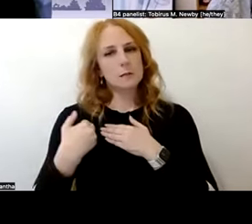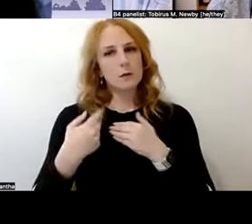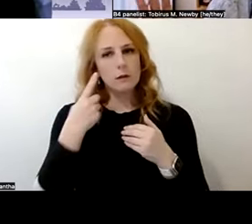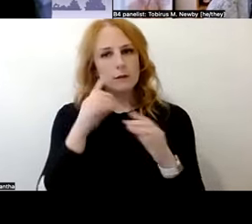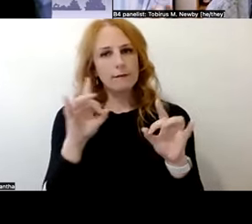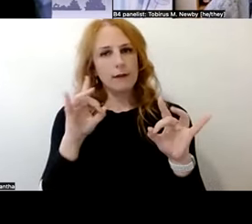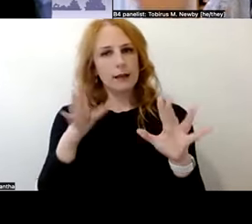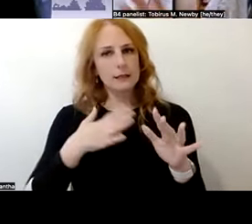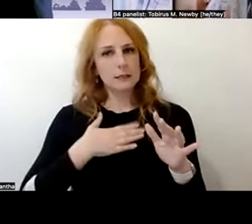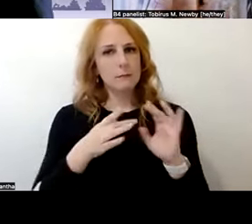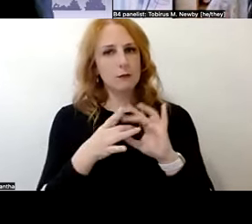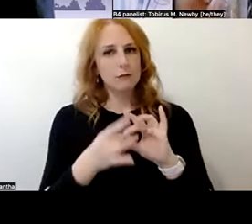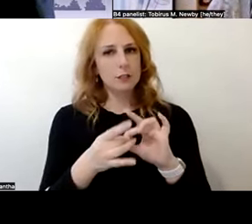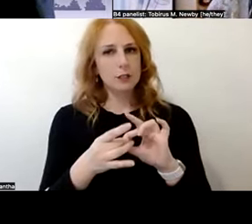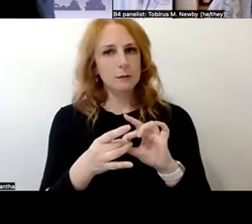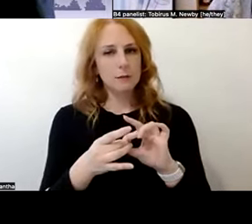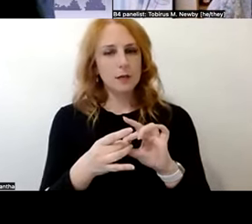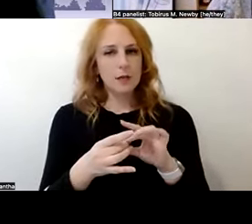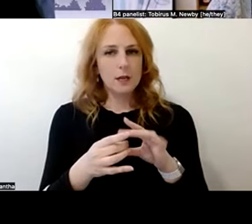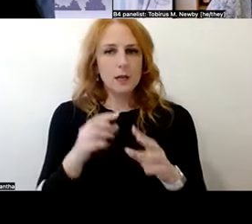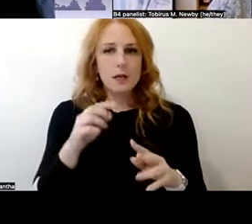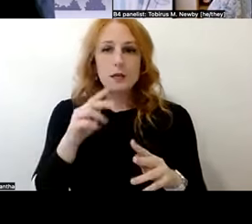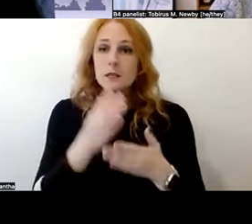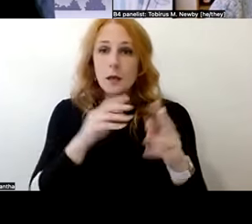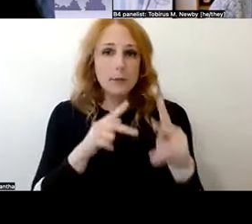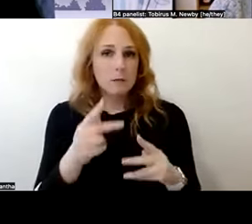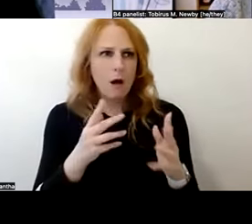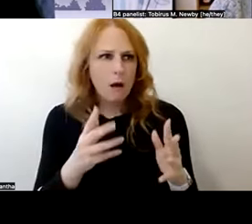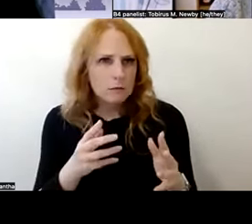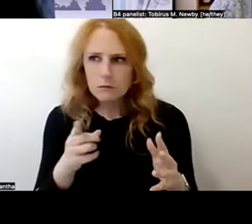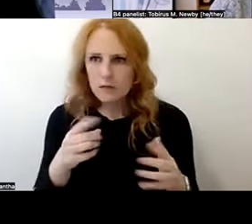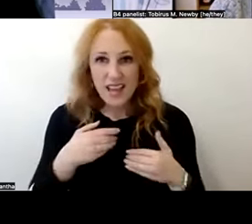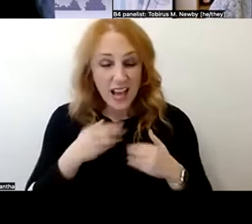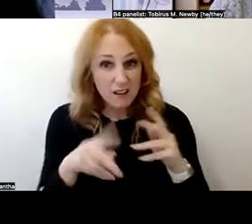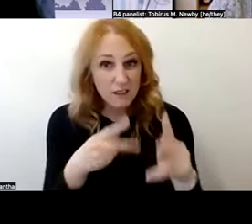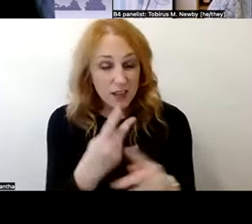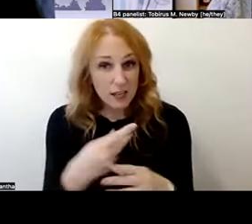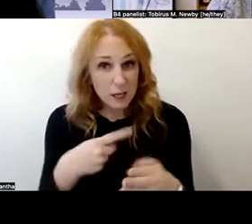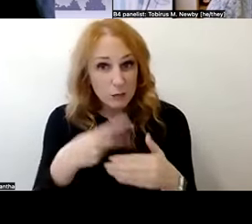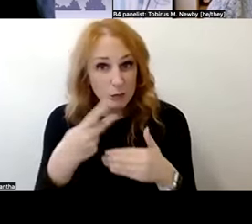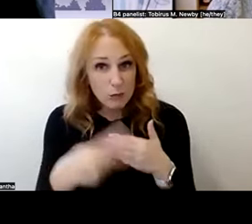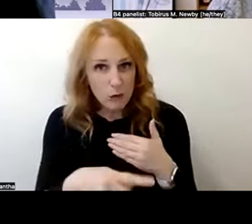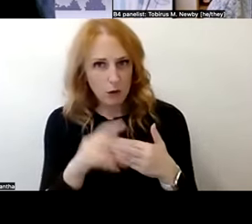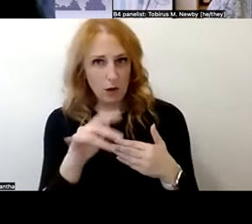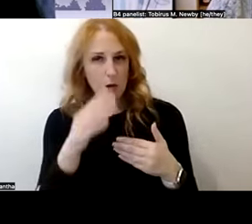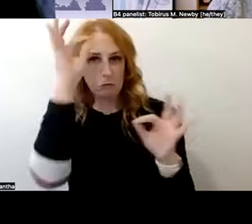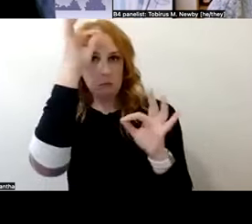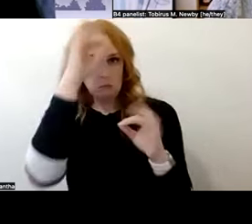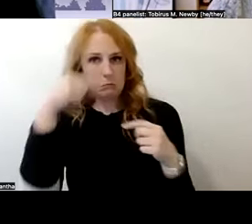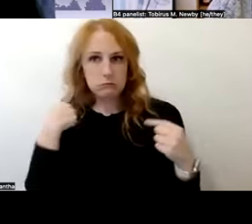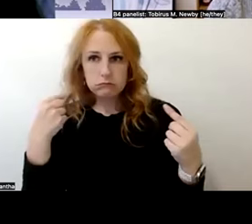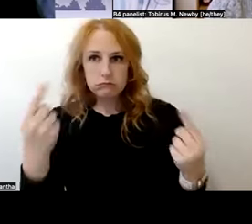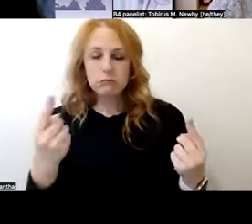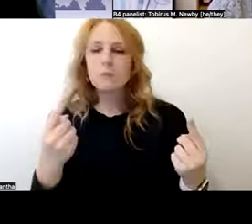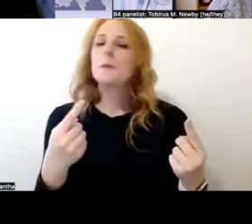like this exist? I had never heard of such programs. And as I've